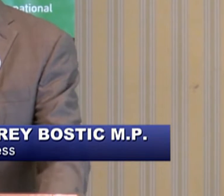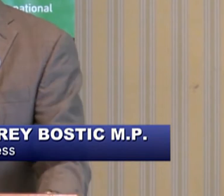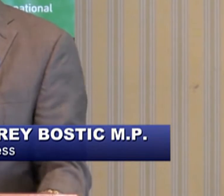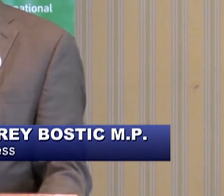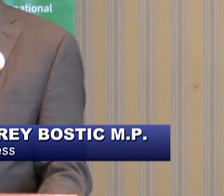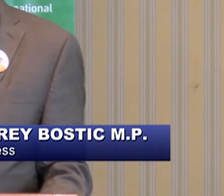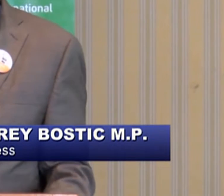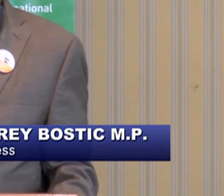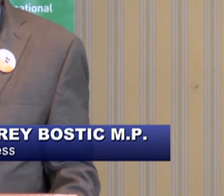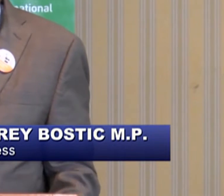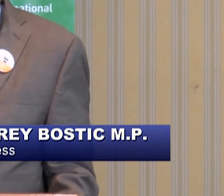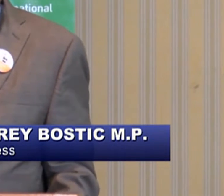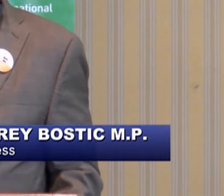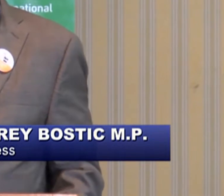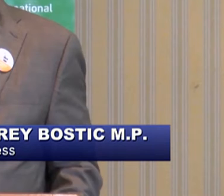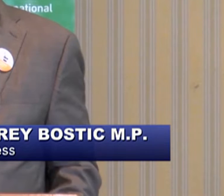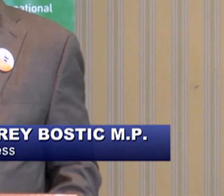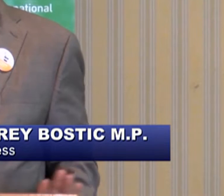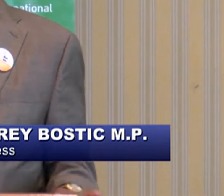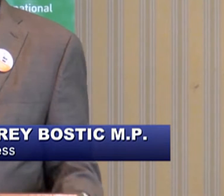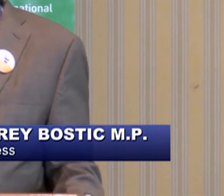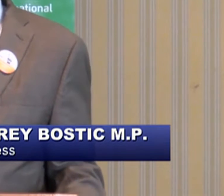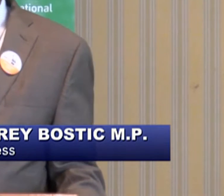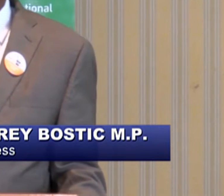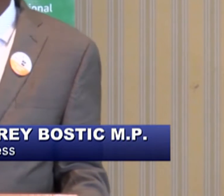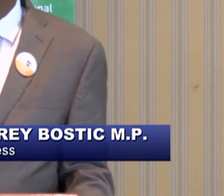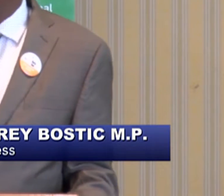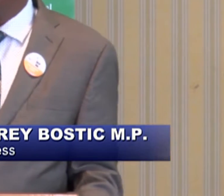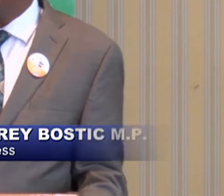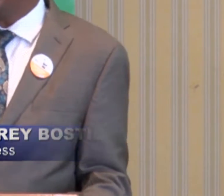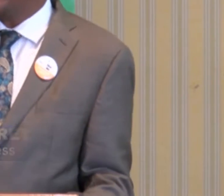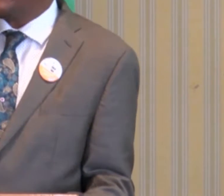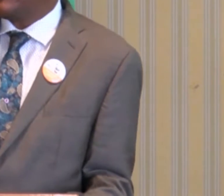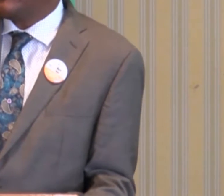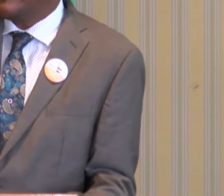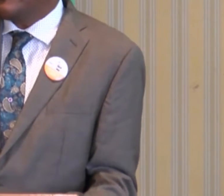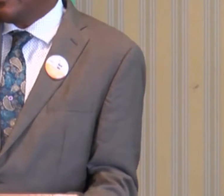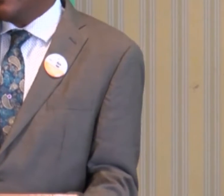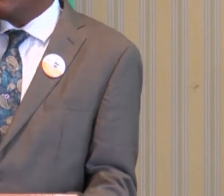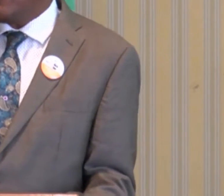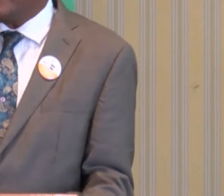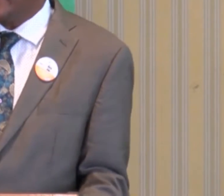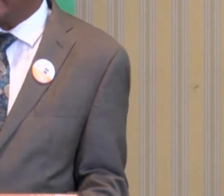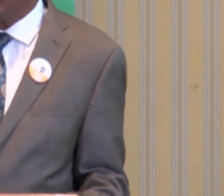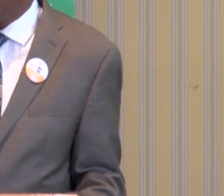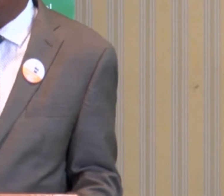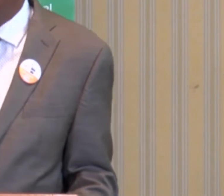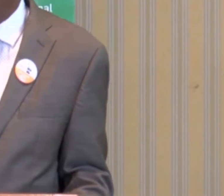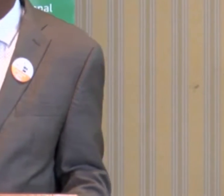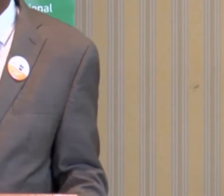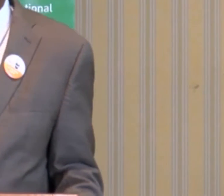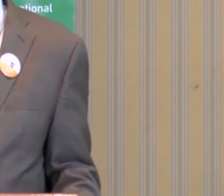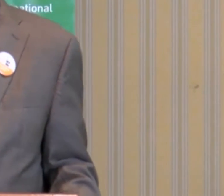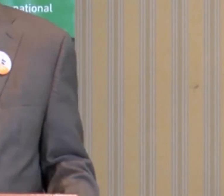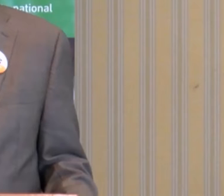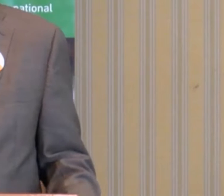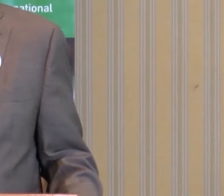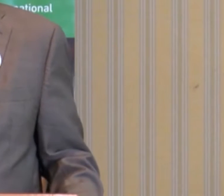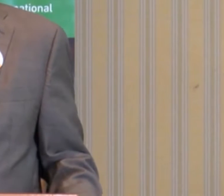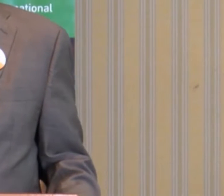And even though we would like them to make some significant changes in what they are selling to our